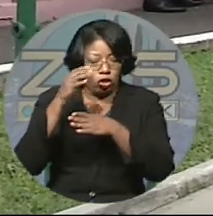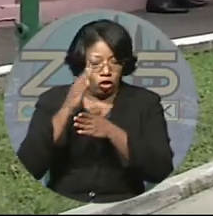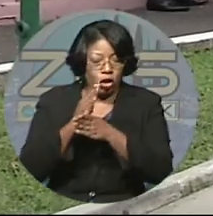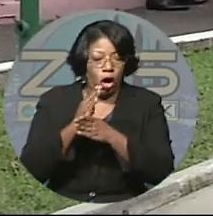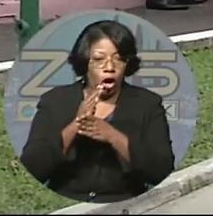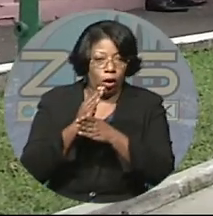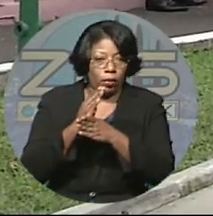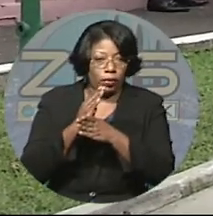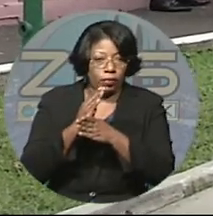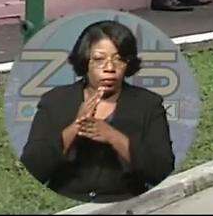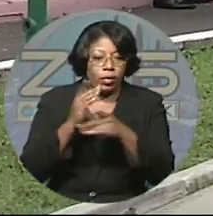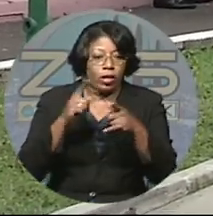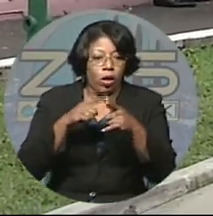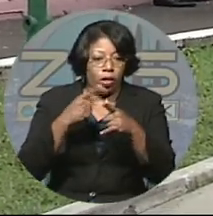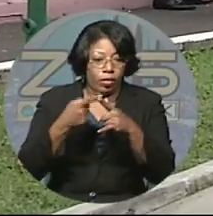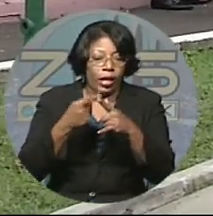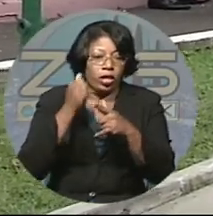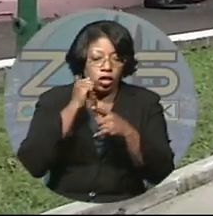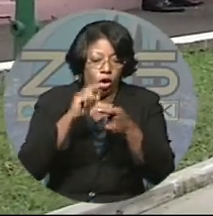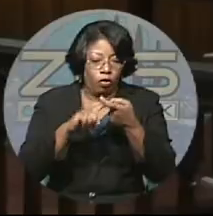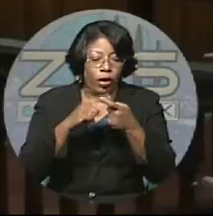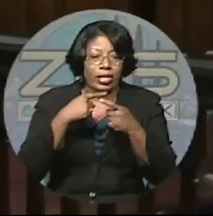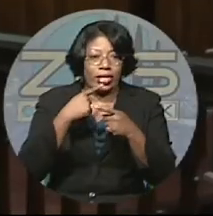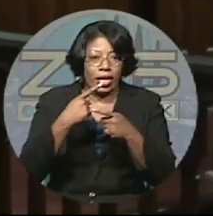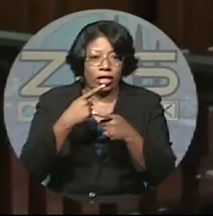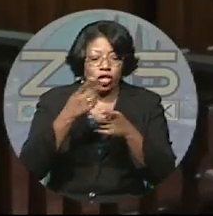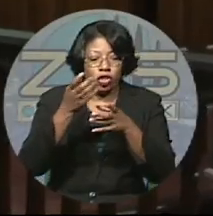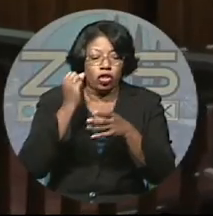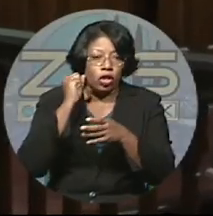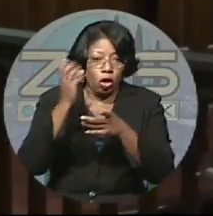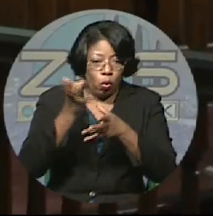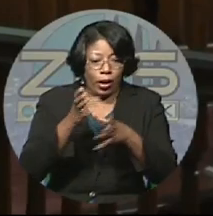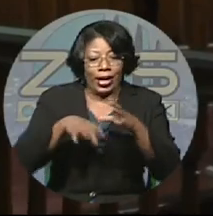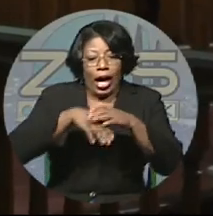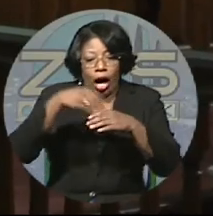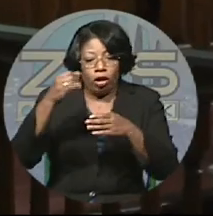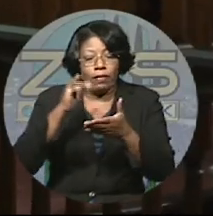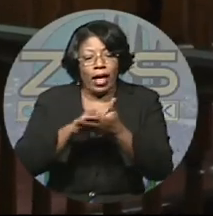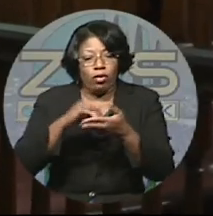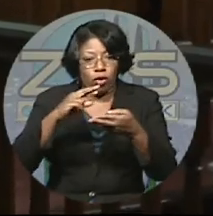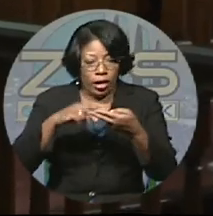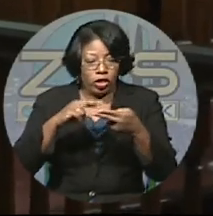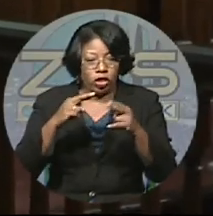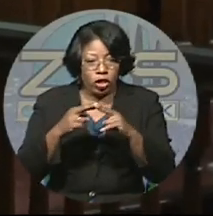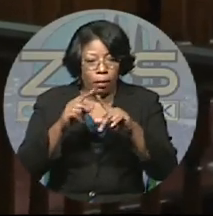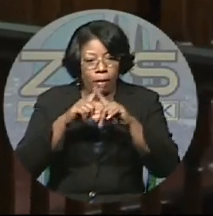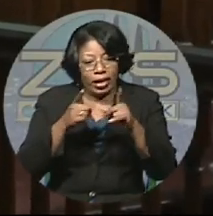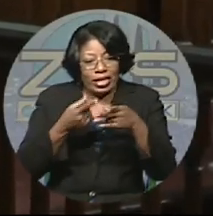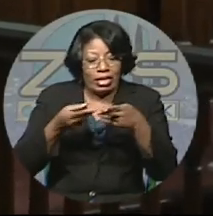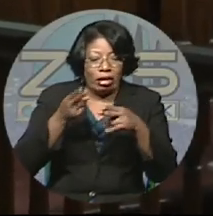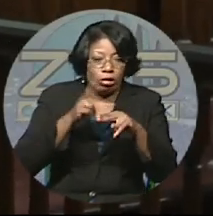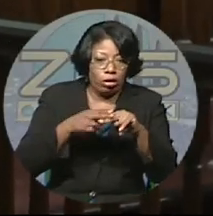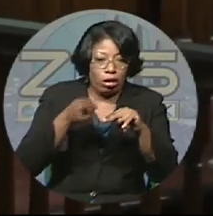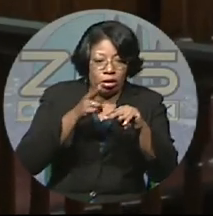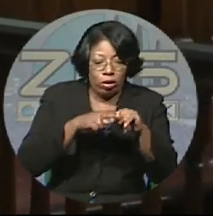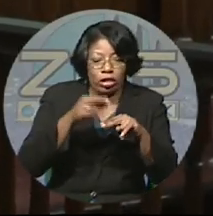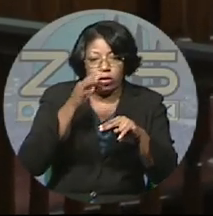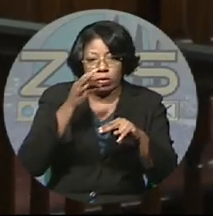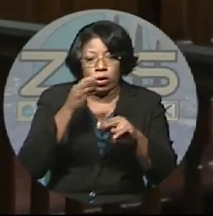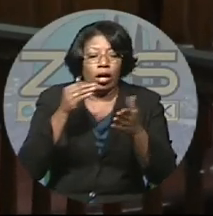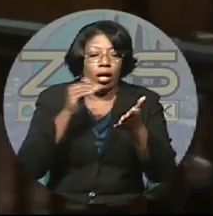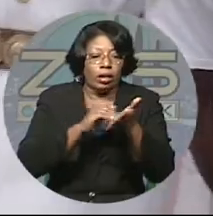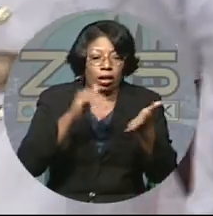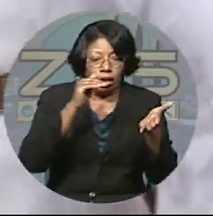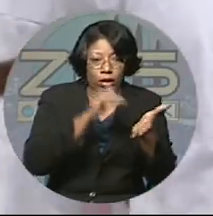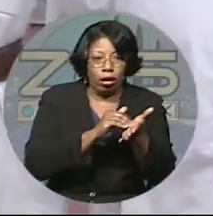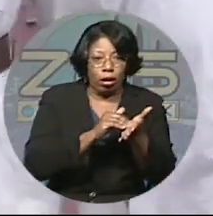him that she wanted out of the relationship. The psychiatrist noted that his frequent use of marijuana and his circumstances at the time triggered the